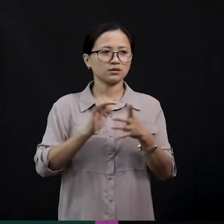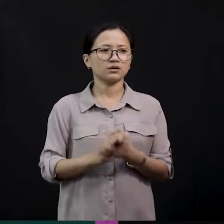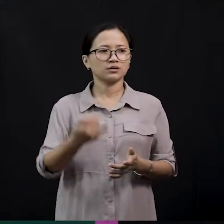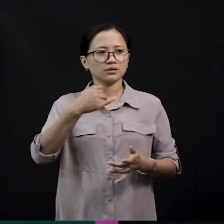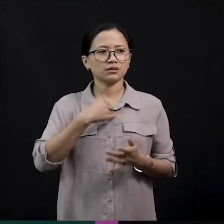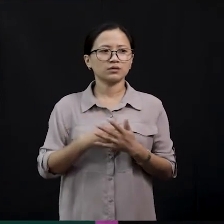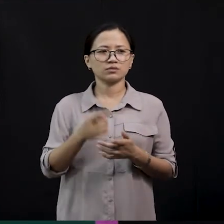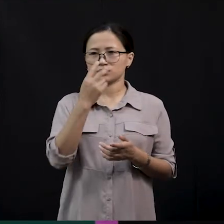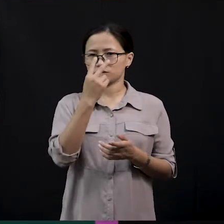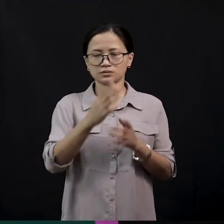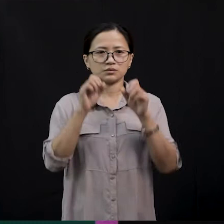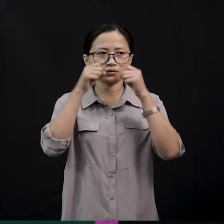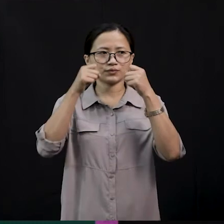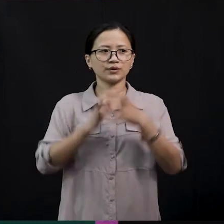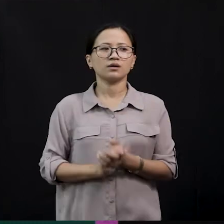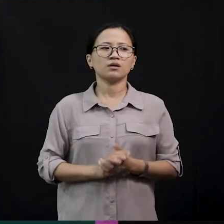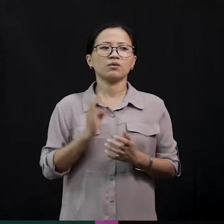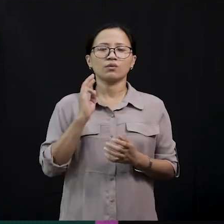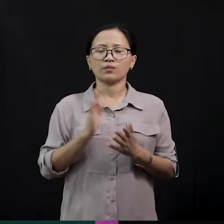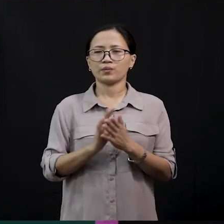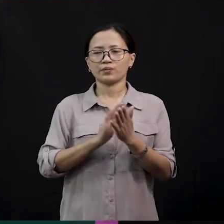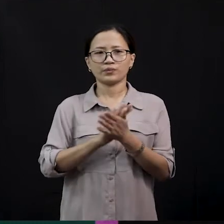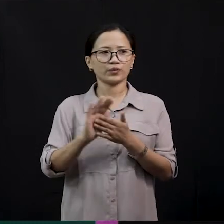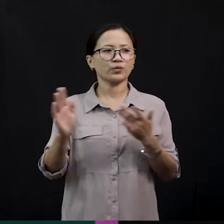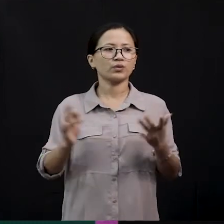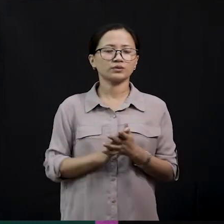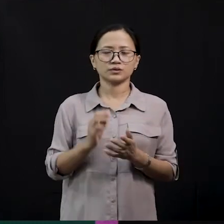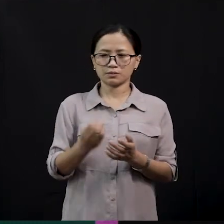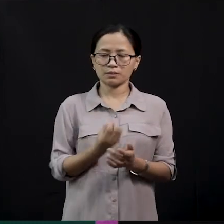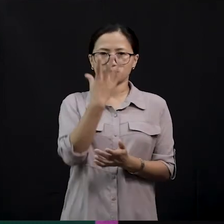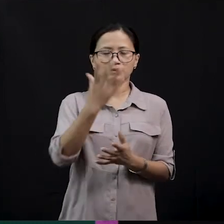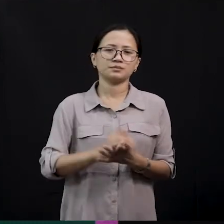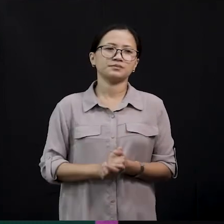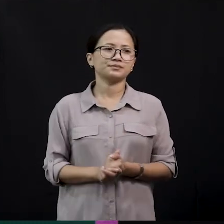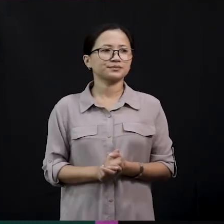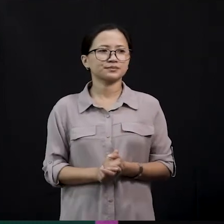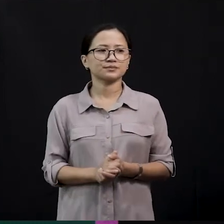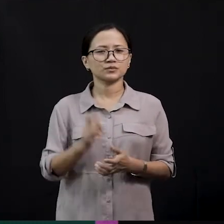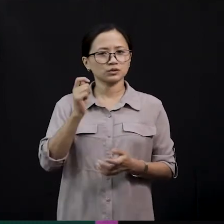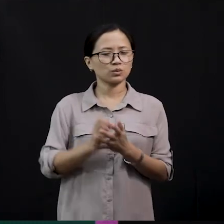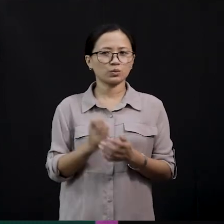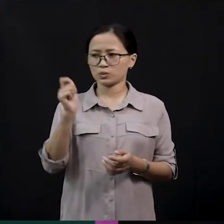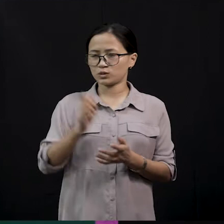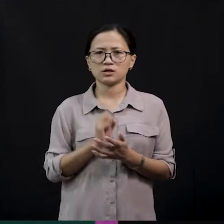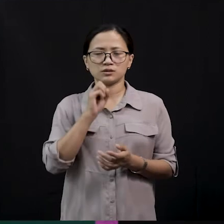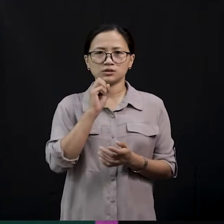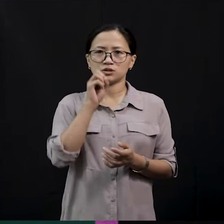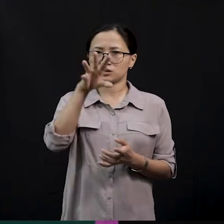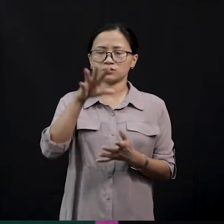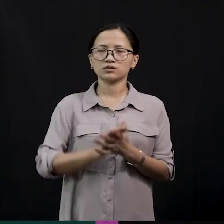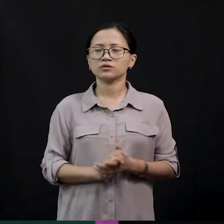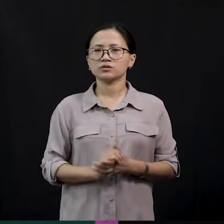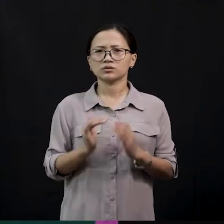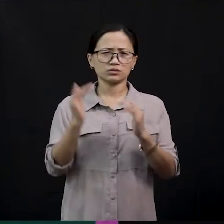a close look at the word and try to make sense of it. Here we find the laborer or the worker shouting at the top of